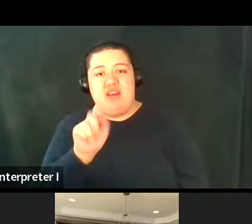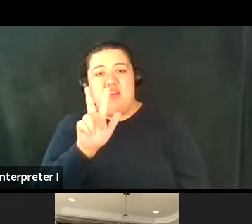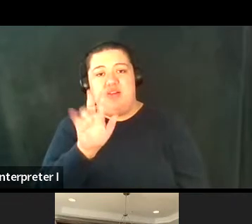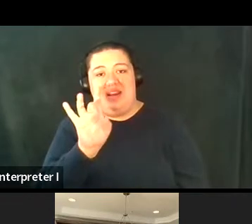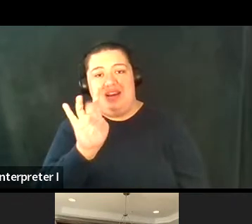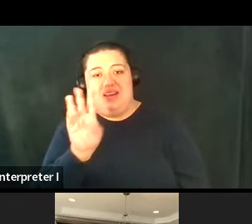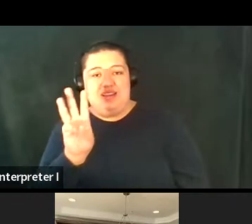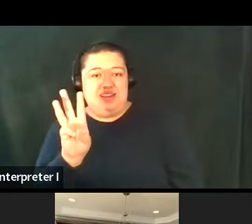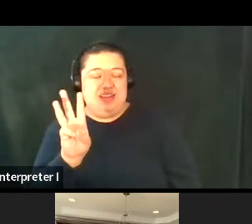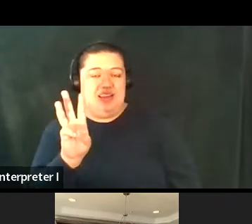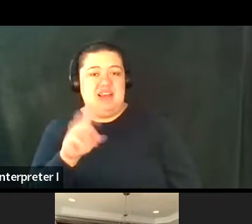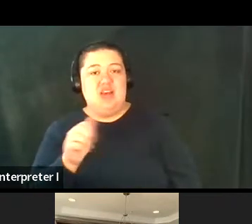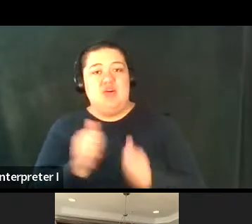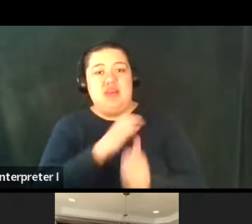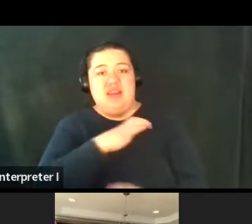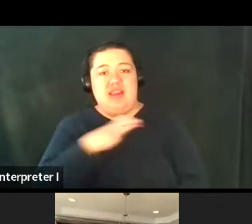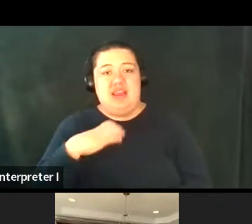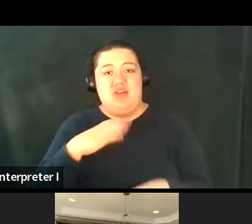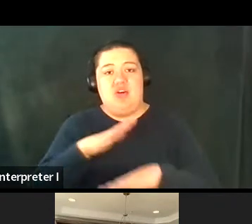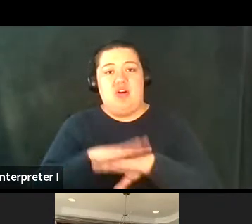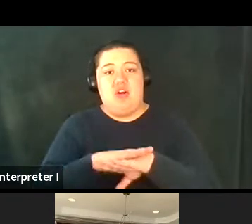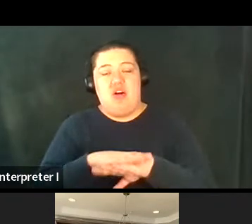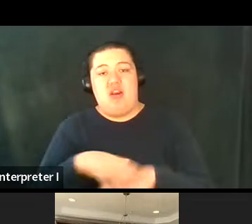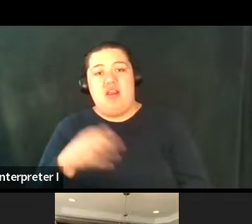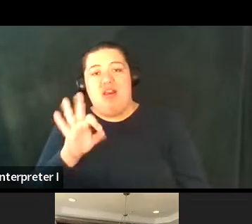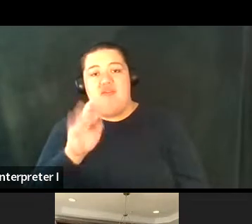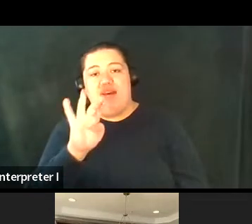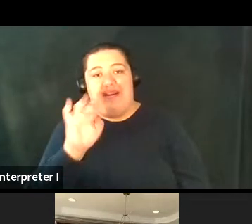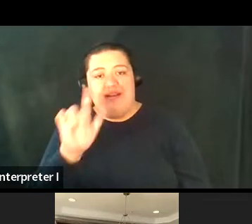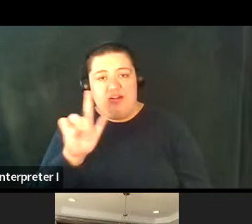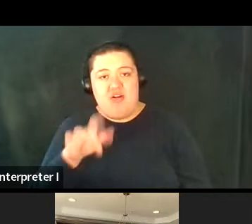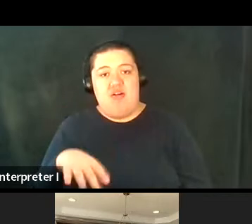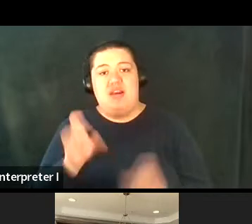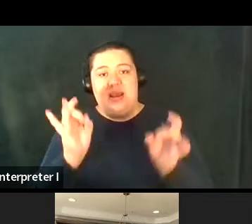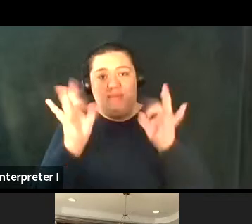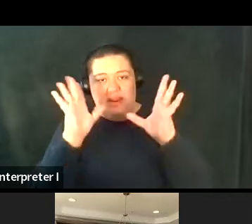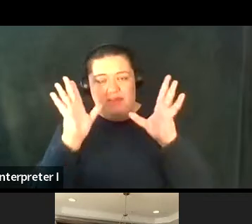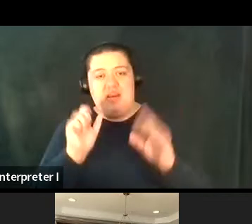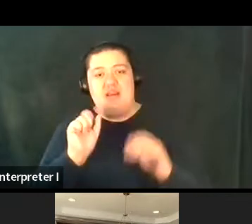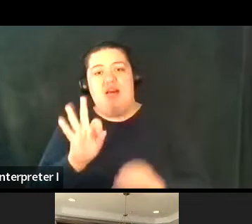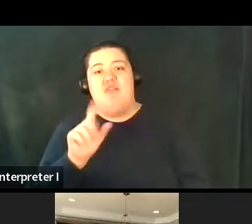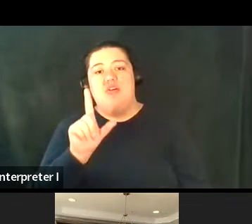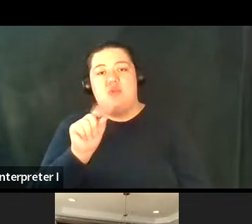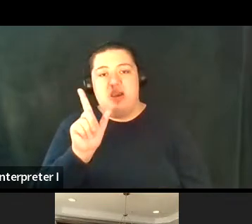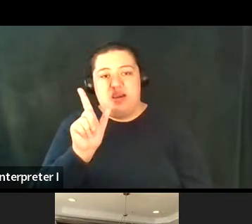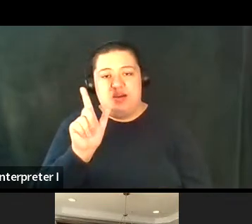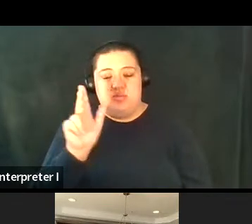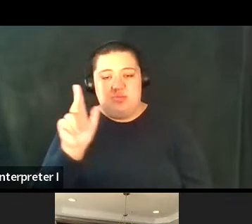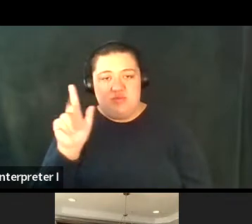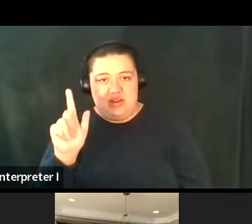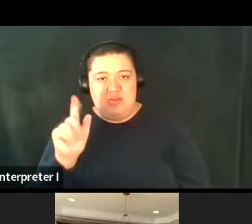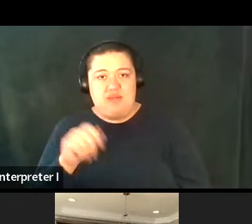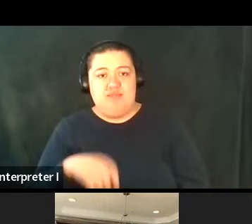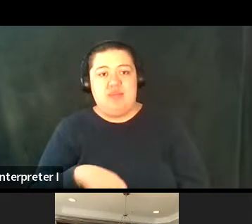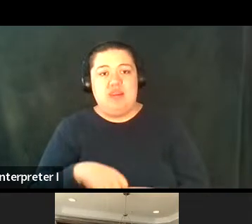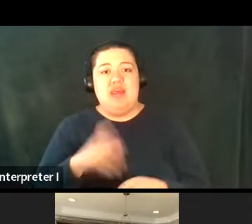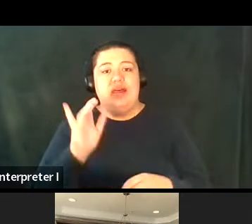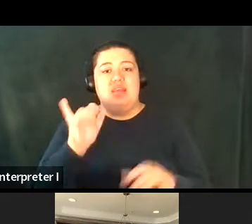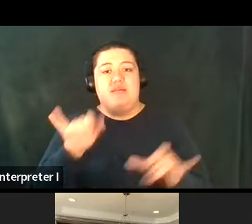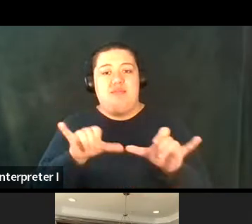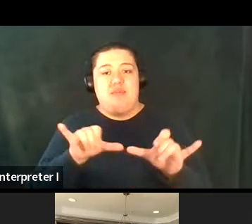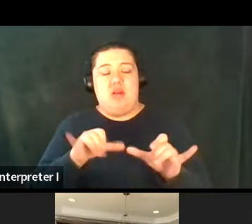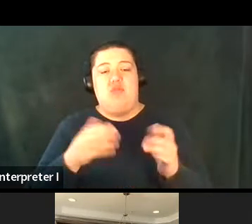25-386, the sense of the council on the opioid and fentanyl epidemic resolution of 2023. The measure urged the mayor